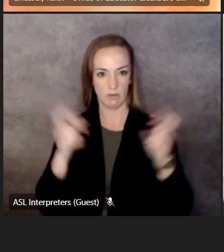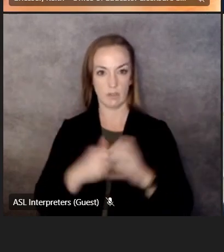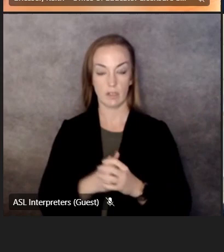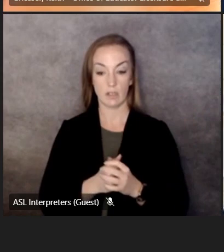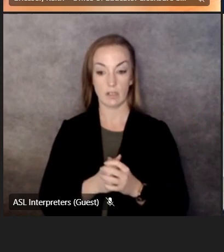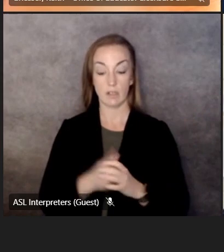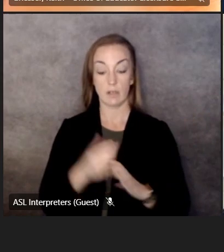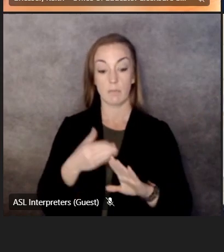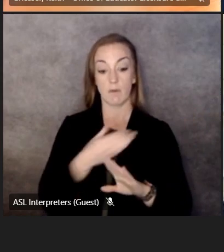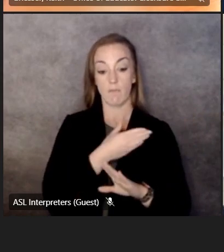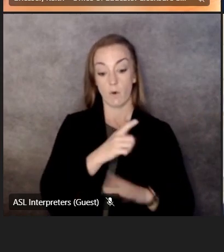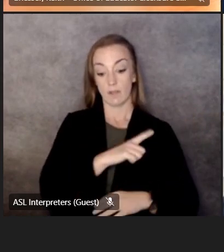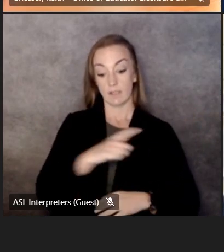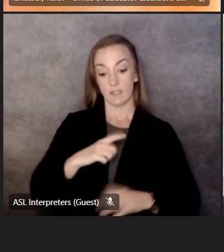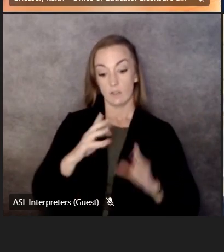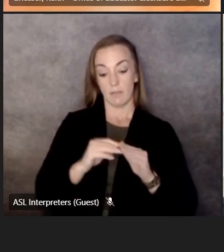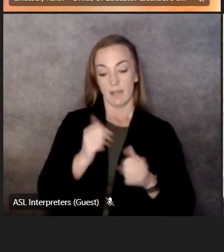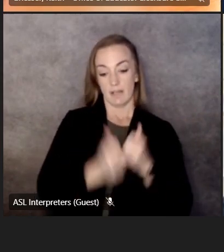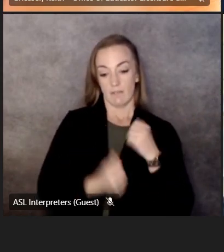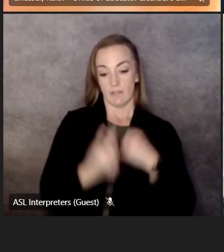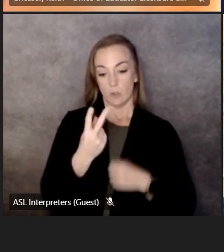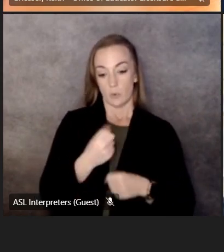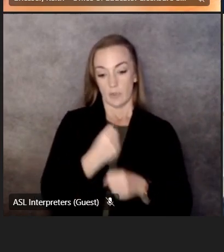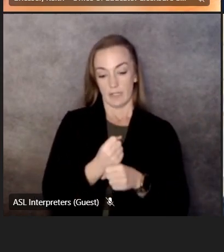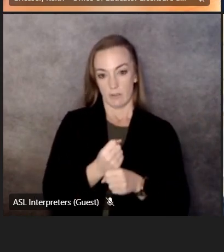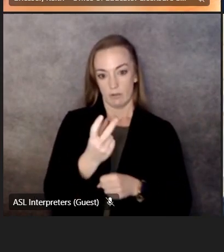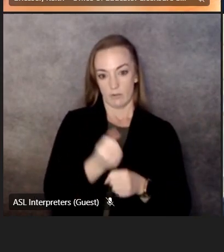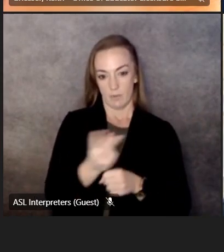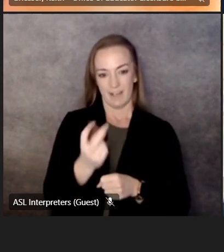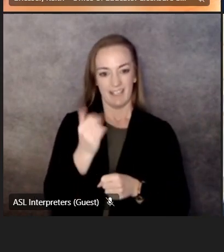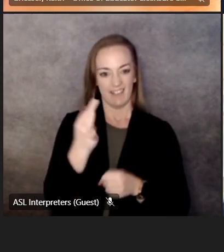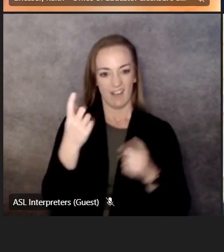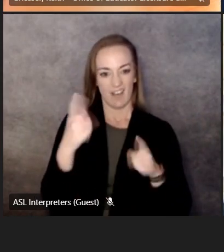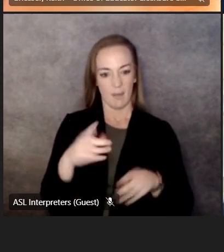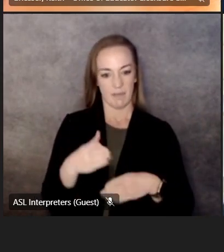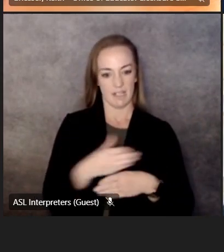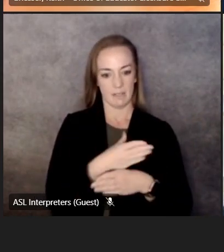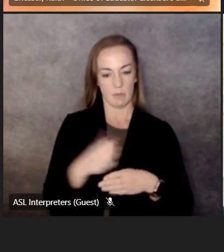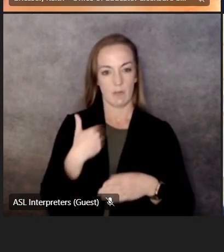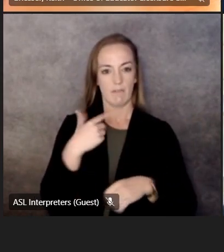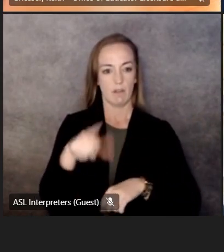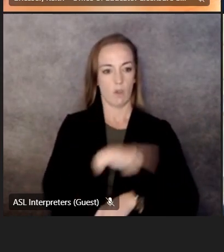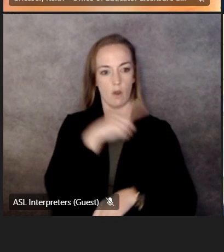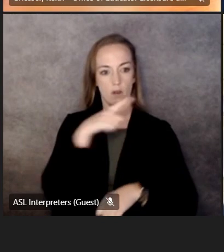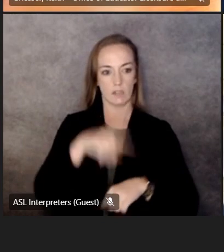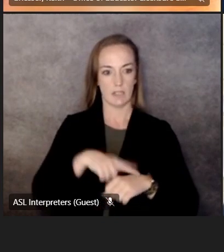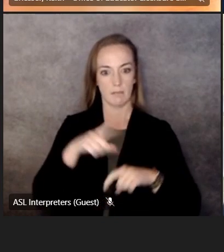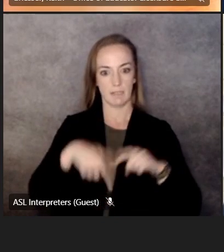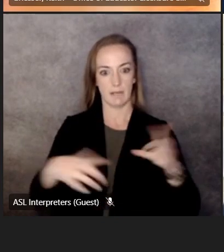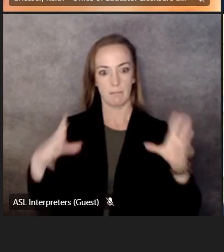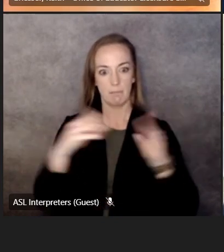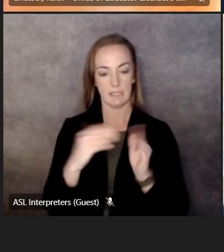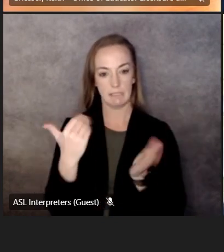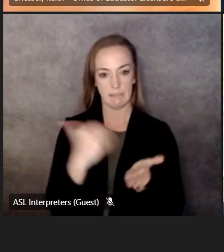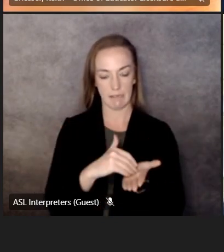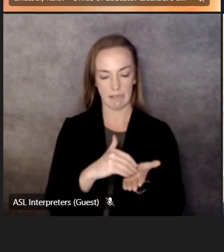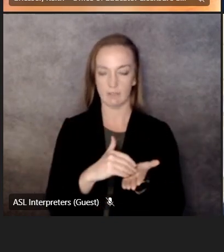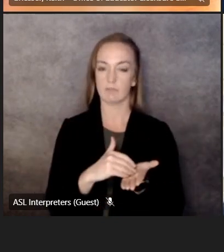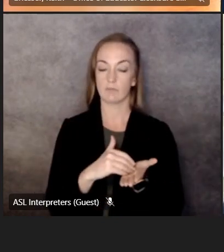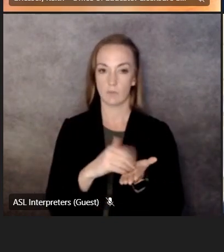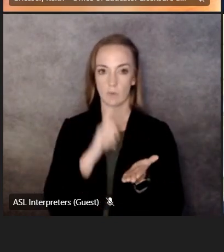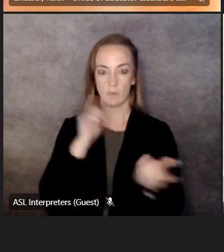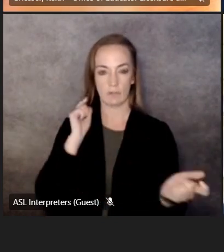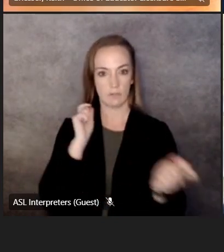And so if there was something that happened in between, you'd have that long period of time before they were able to meet again. It's really changed